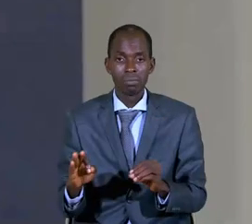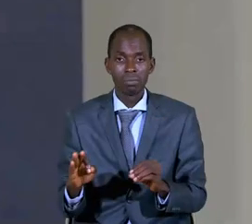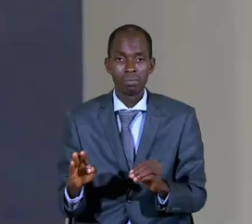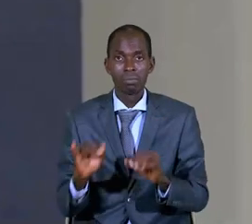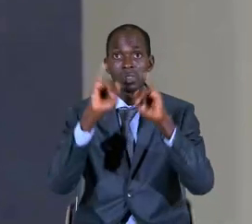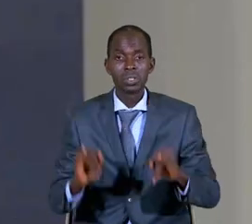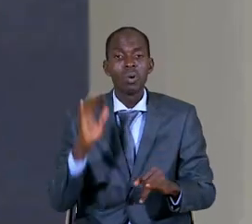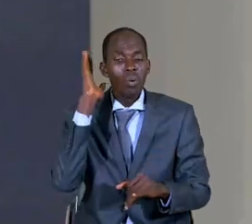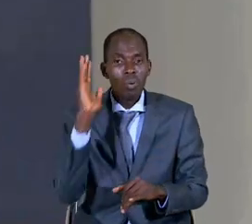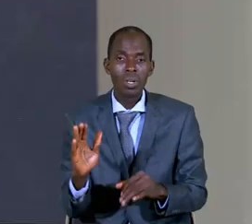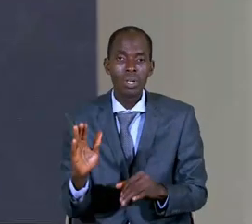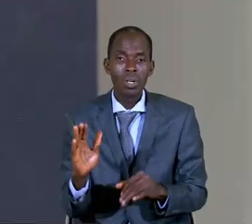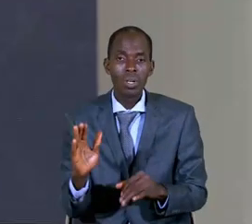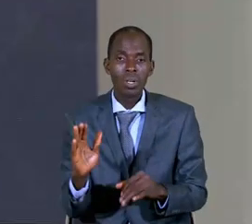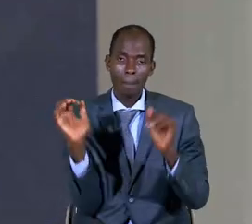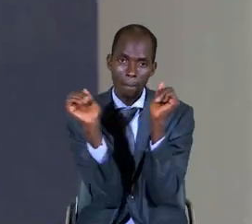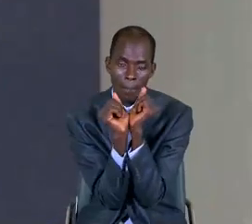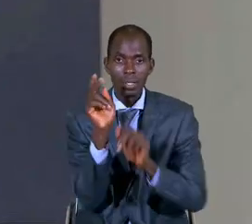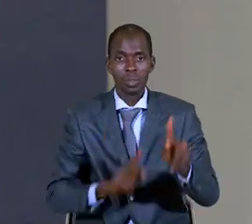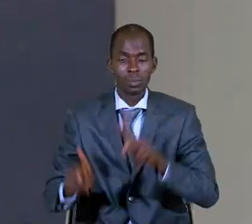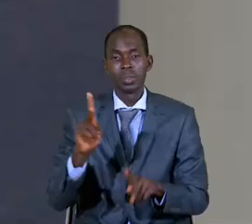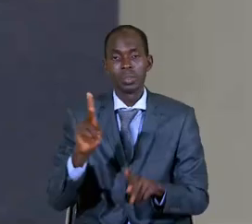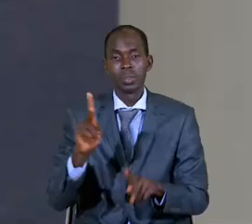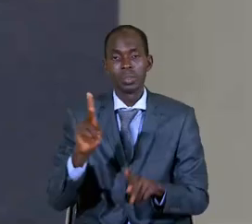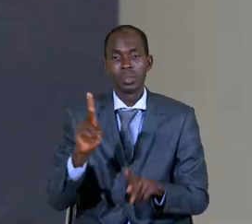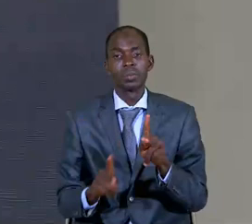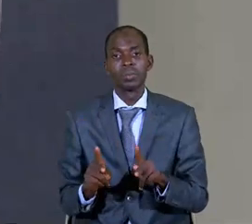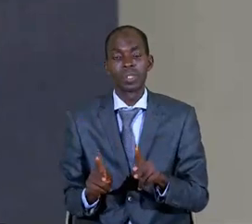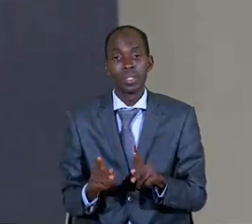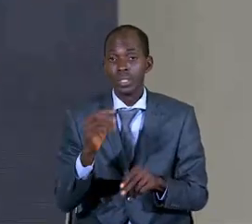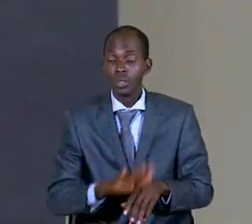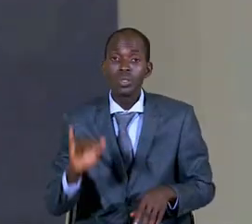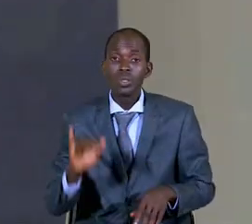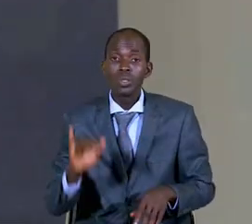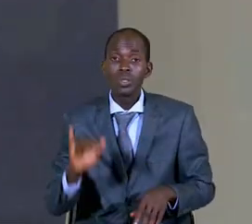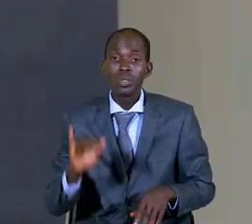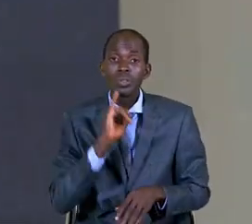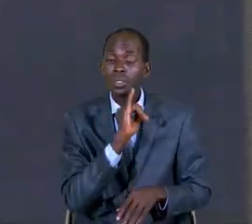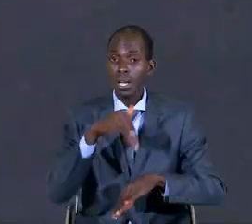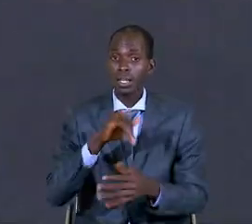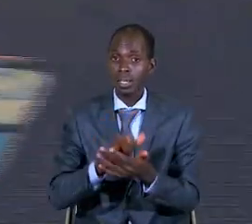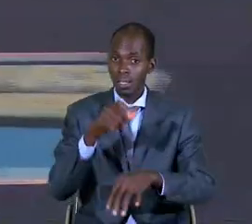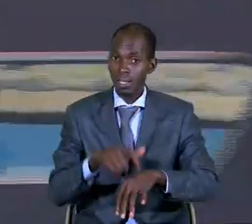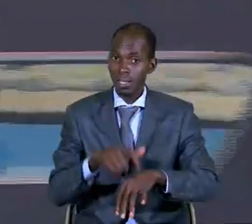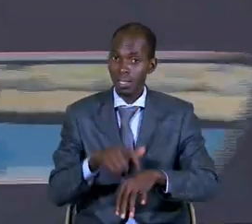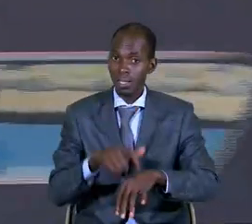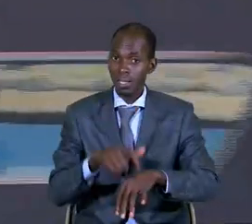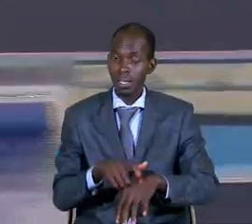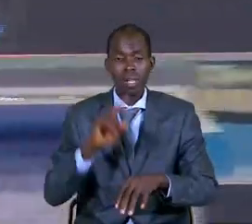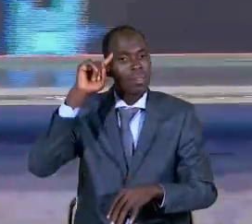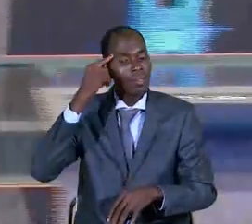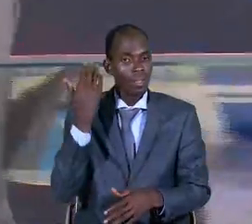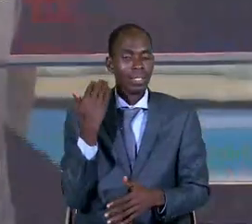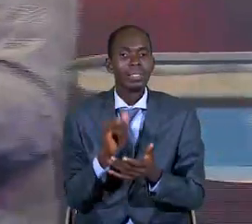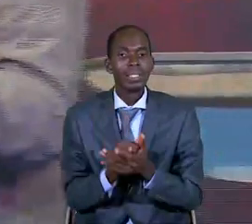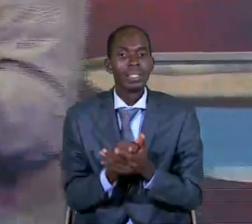people and will keep on biting people. The children of Israel at that time thought